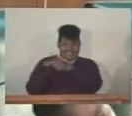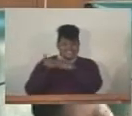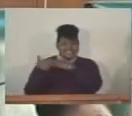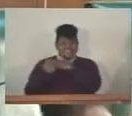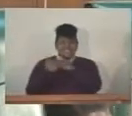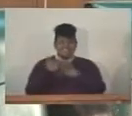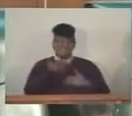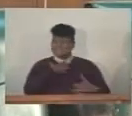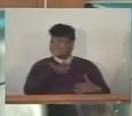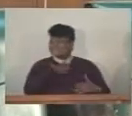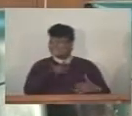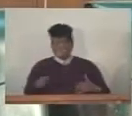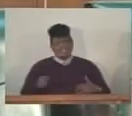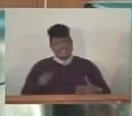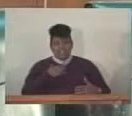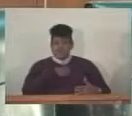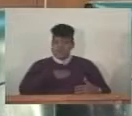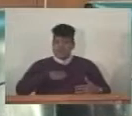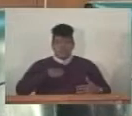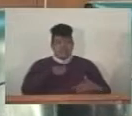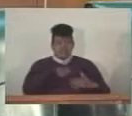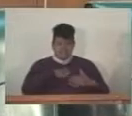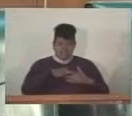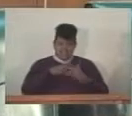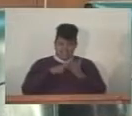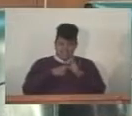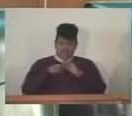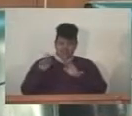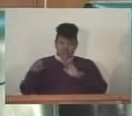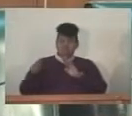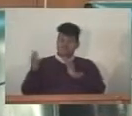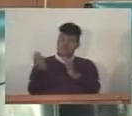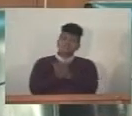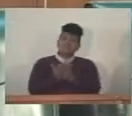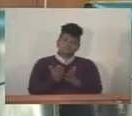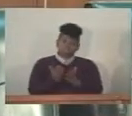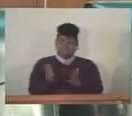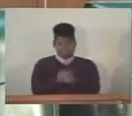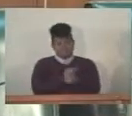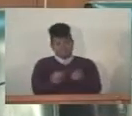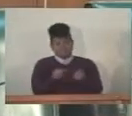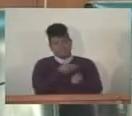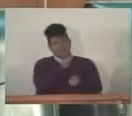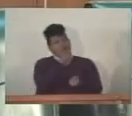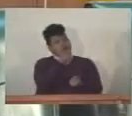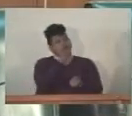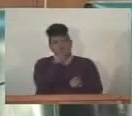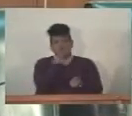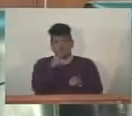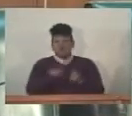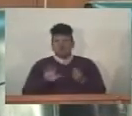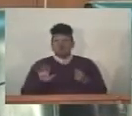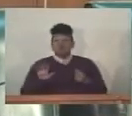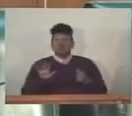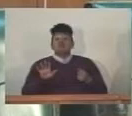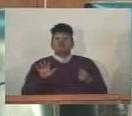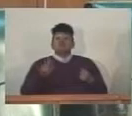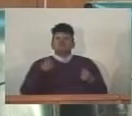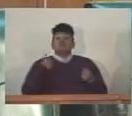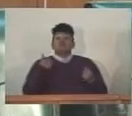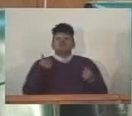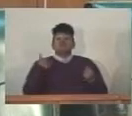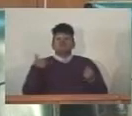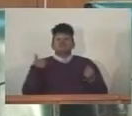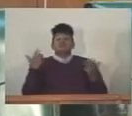make a concerted effort to stamp it out. And I am